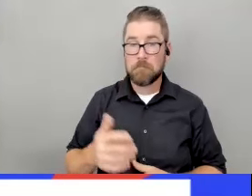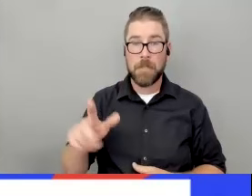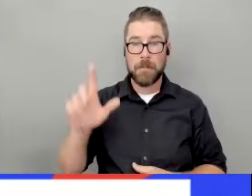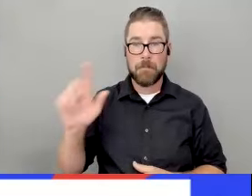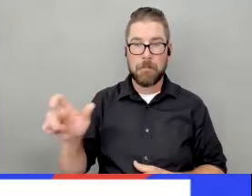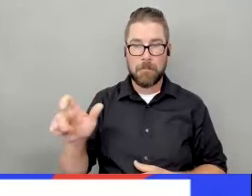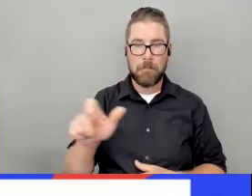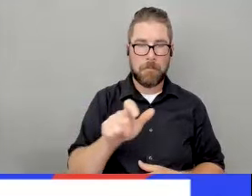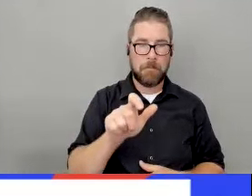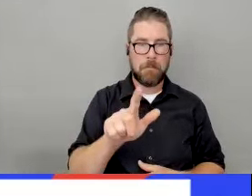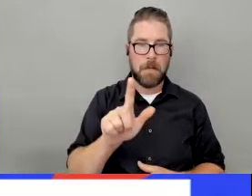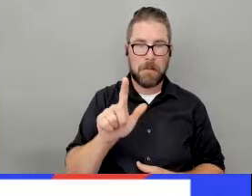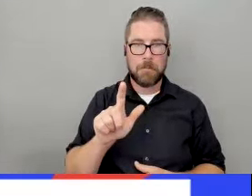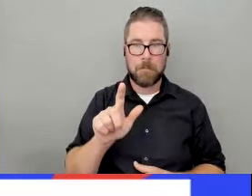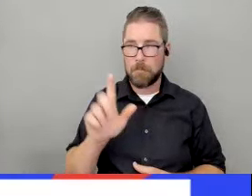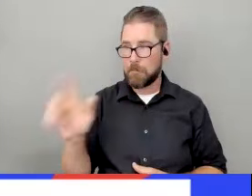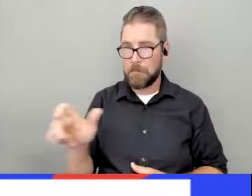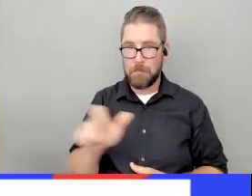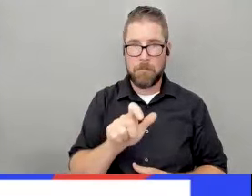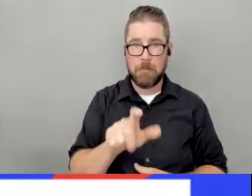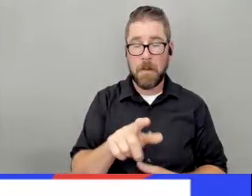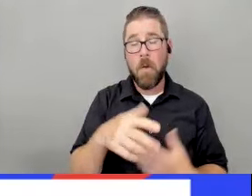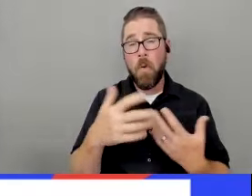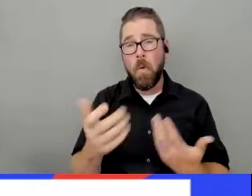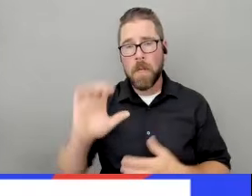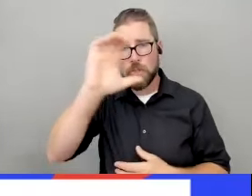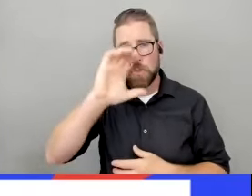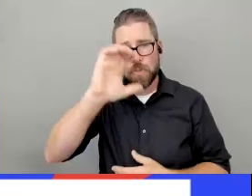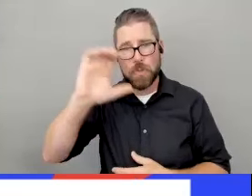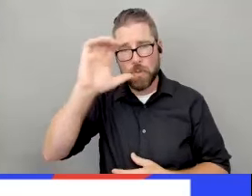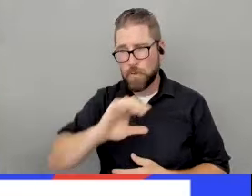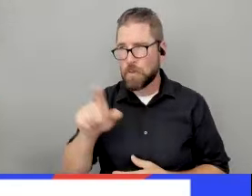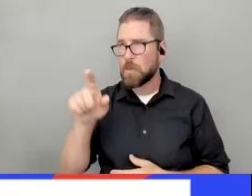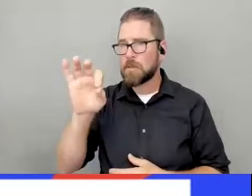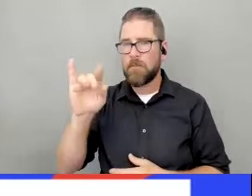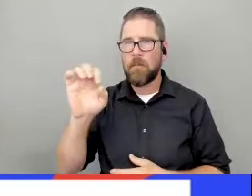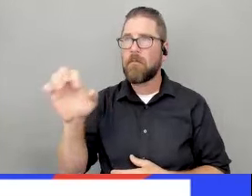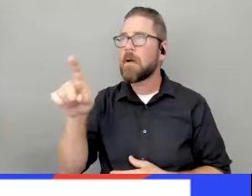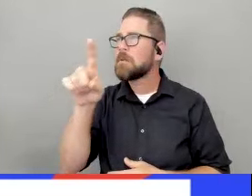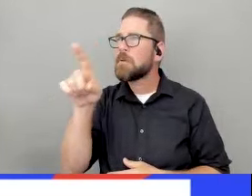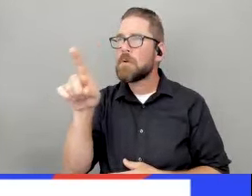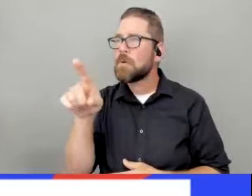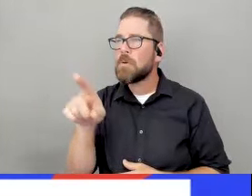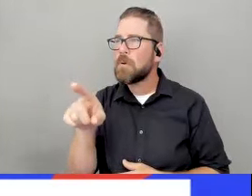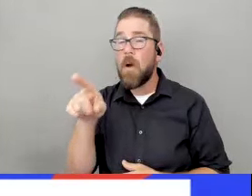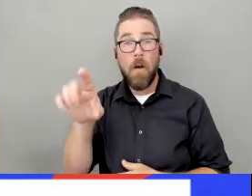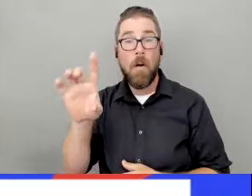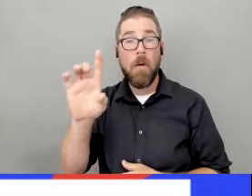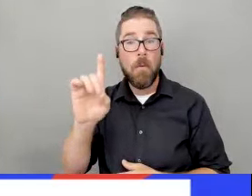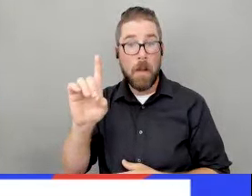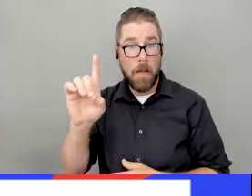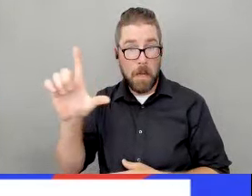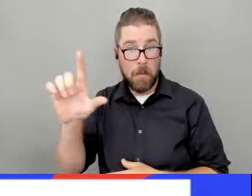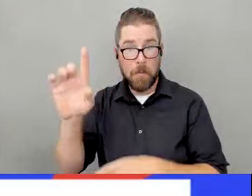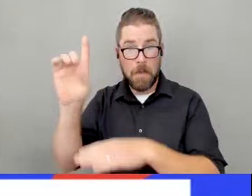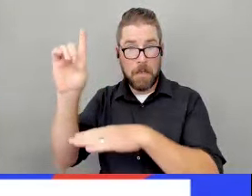my media. I could have also browsed files and went to my downloads and brought my file in that way.